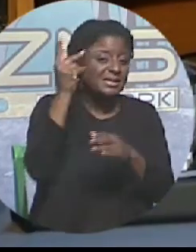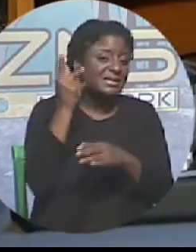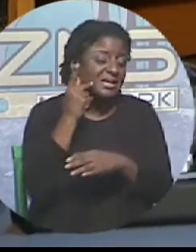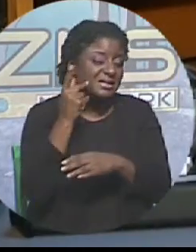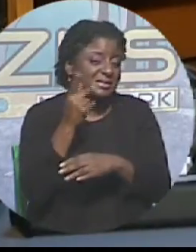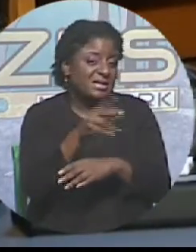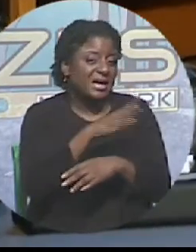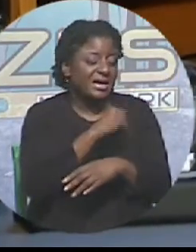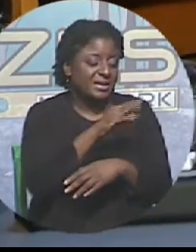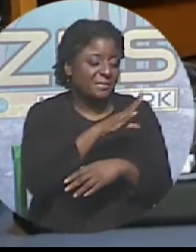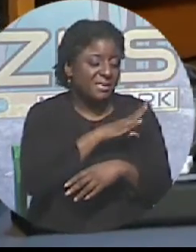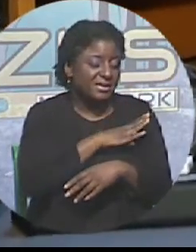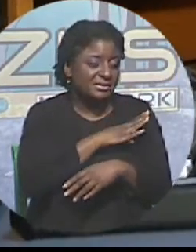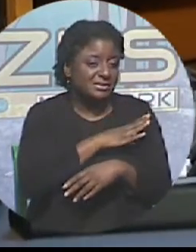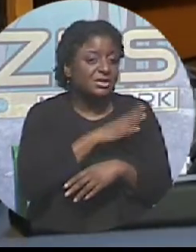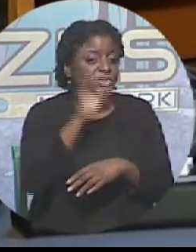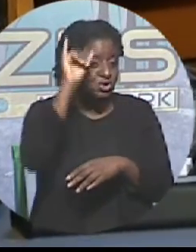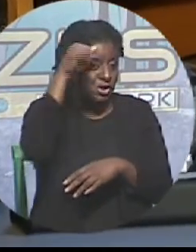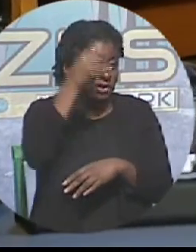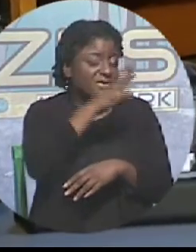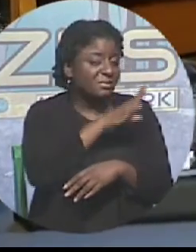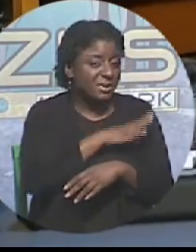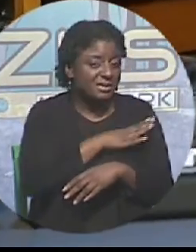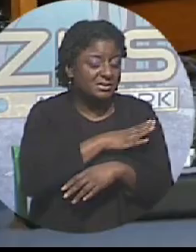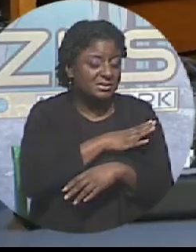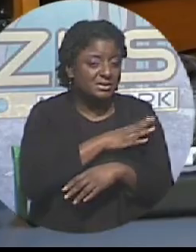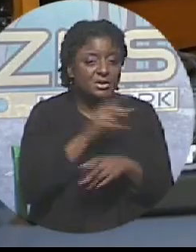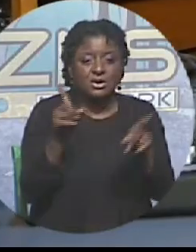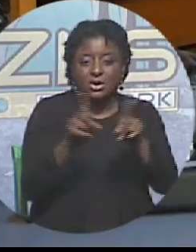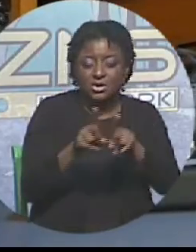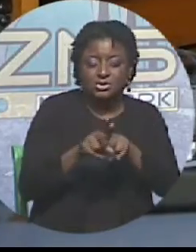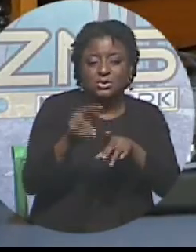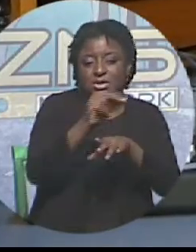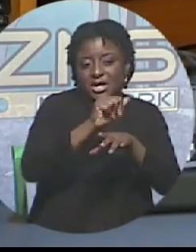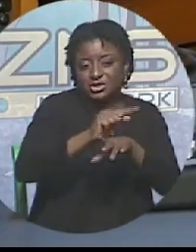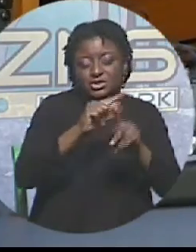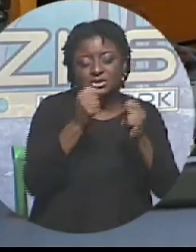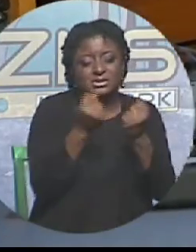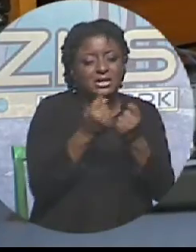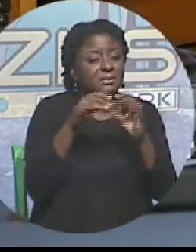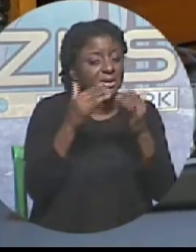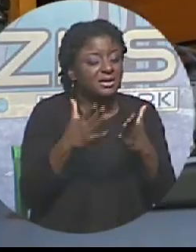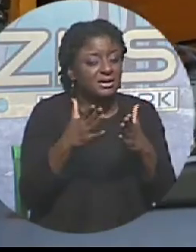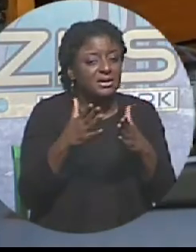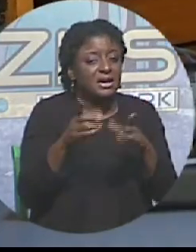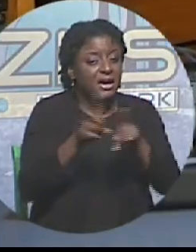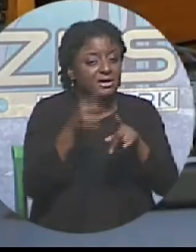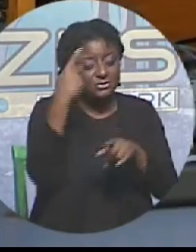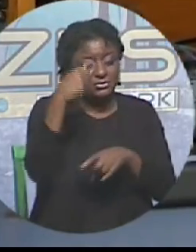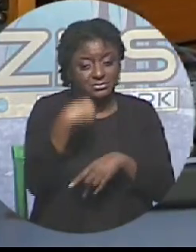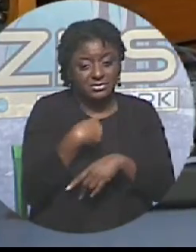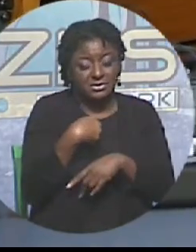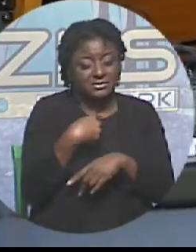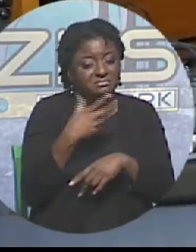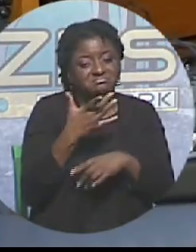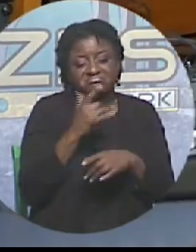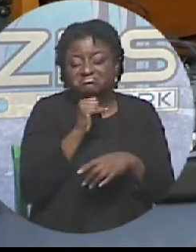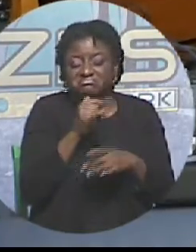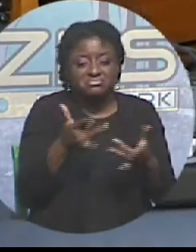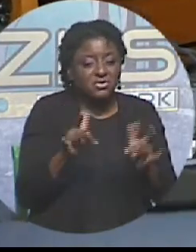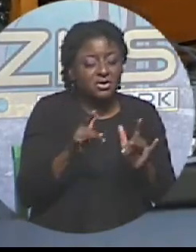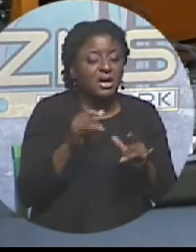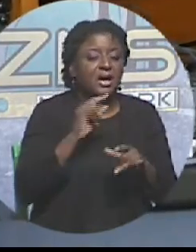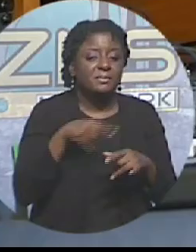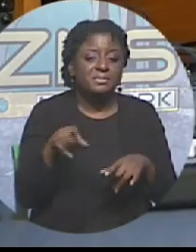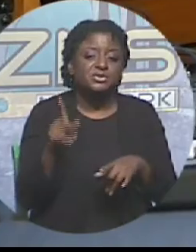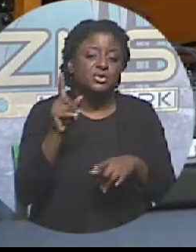I forgot, Jonathan Benson, also national team player. As for yours truly, unfortunately, whilst you guys playing, I'll have to work.